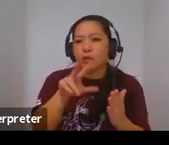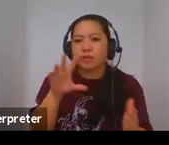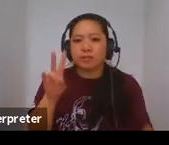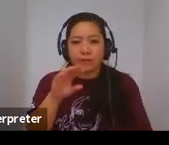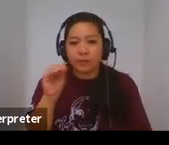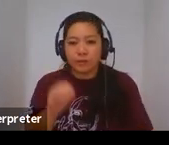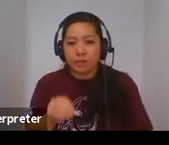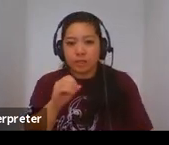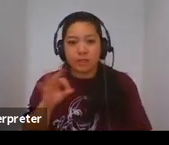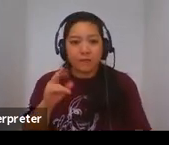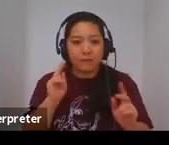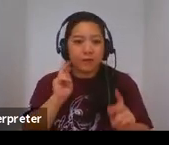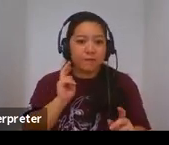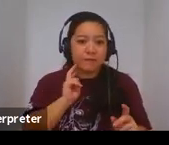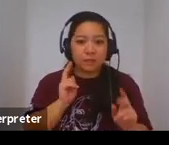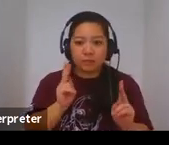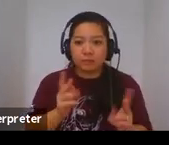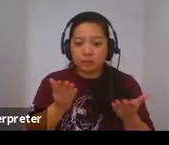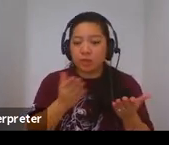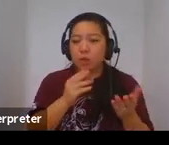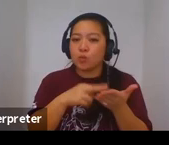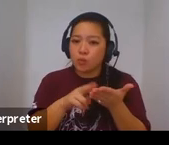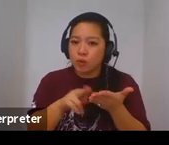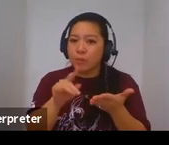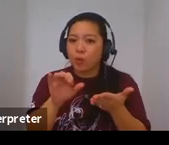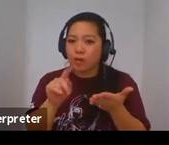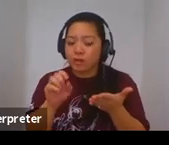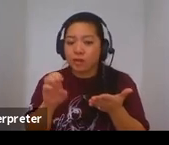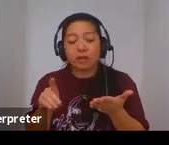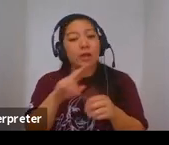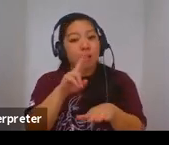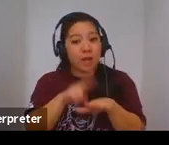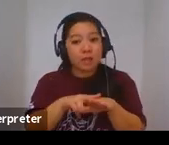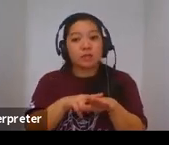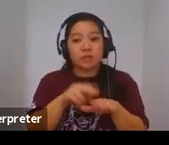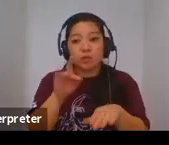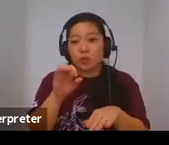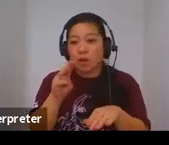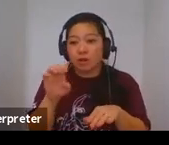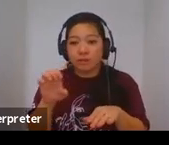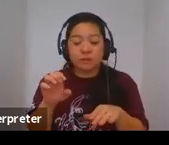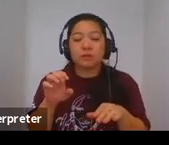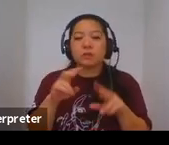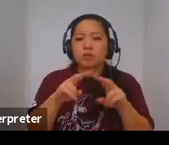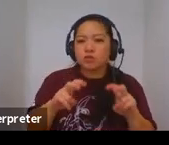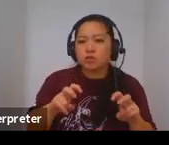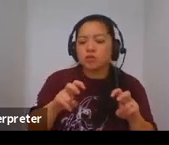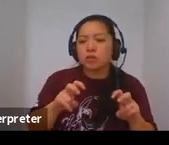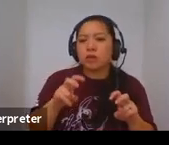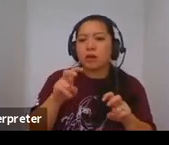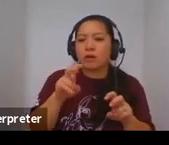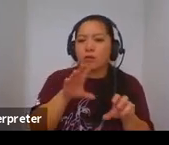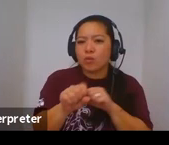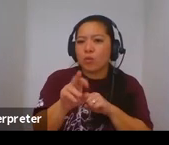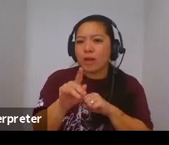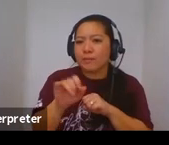37% of the victimizations reported on this national crime victimization survey were rape or sexual